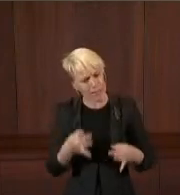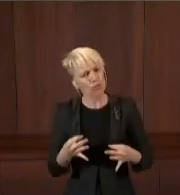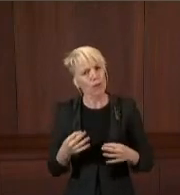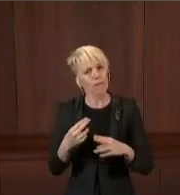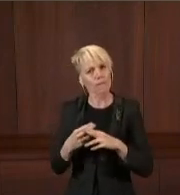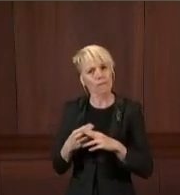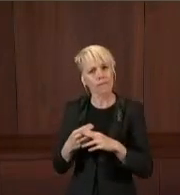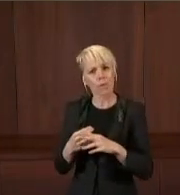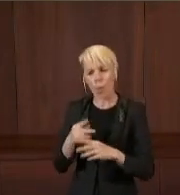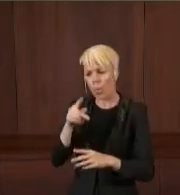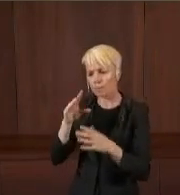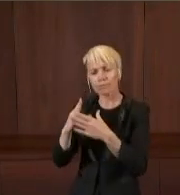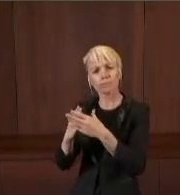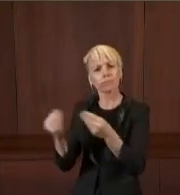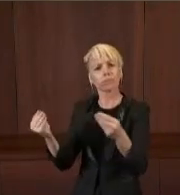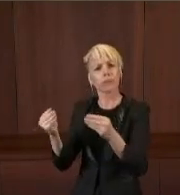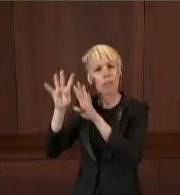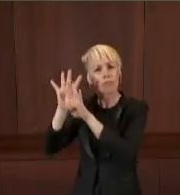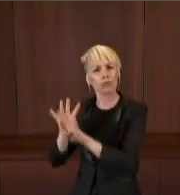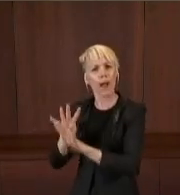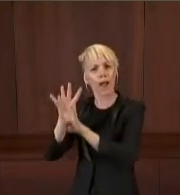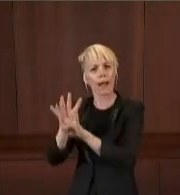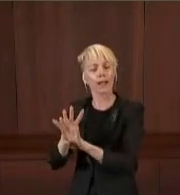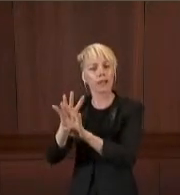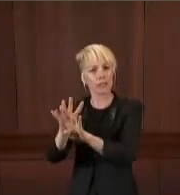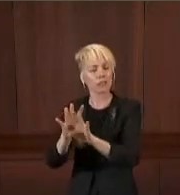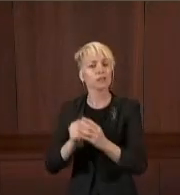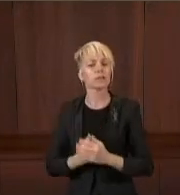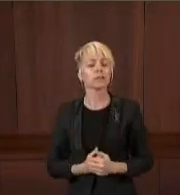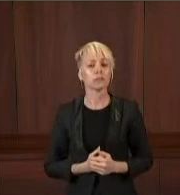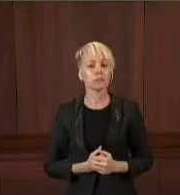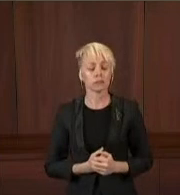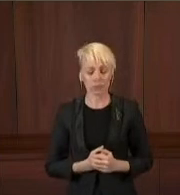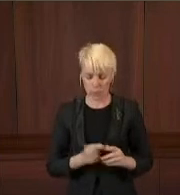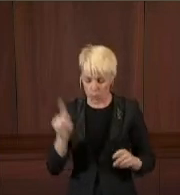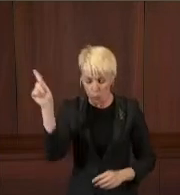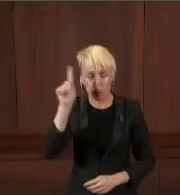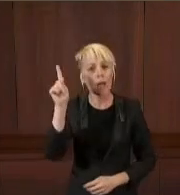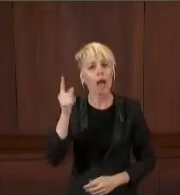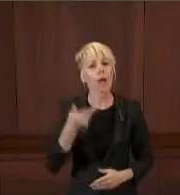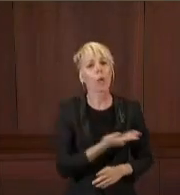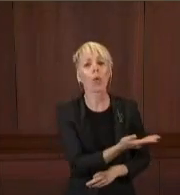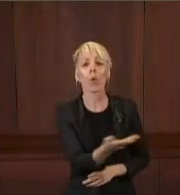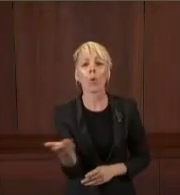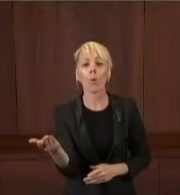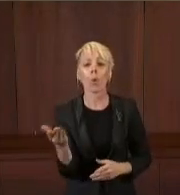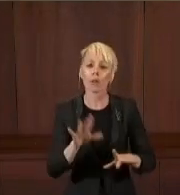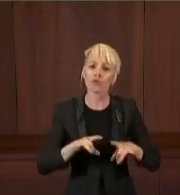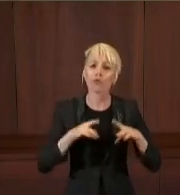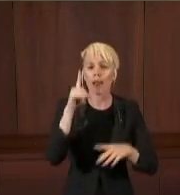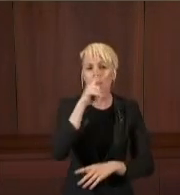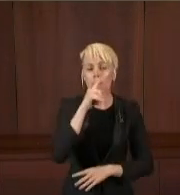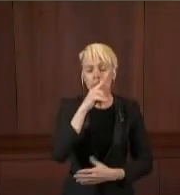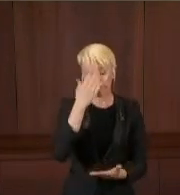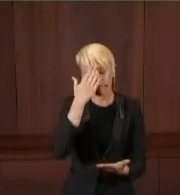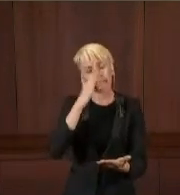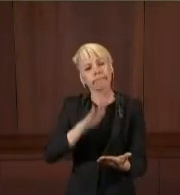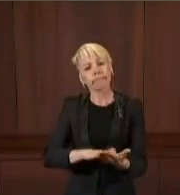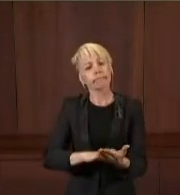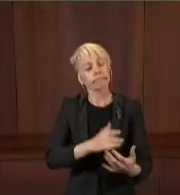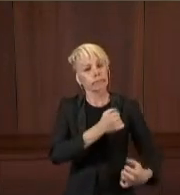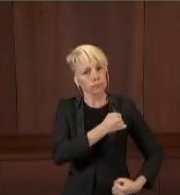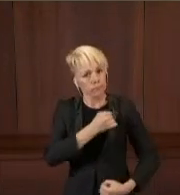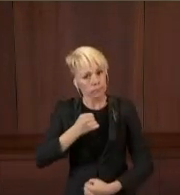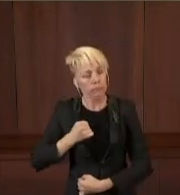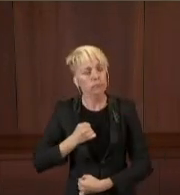day when the community honours our veterans, the day when mateships are renewed, the